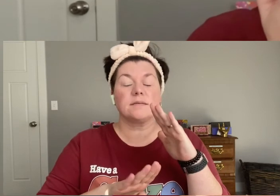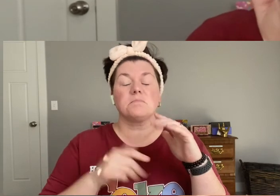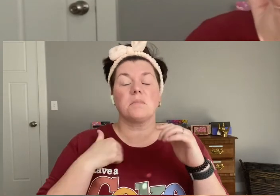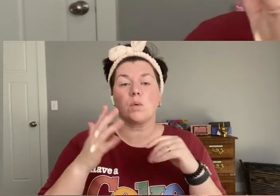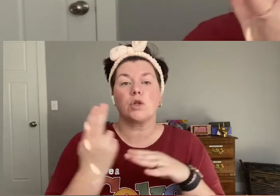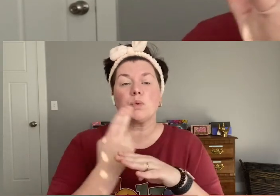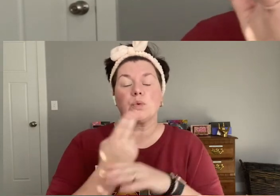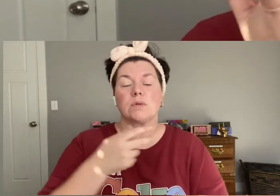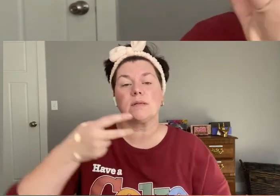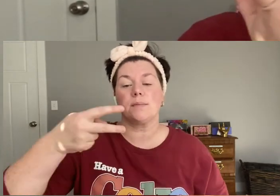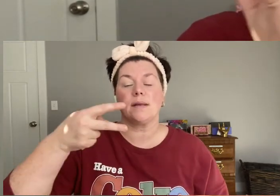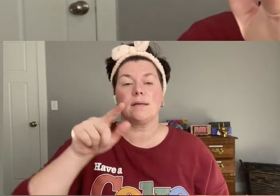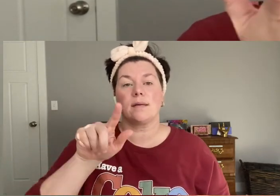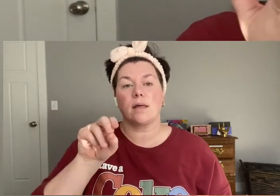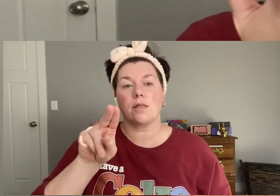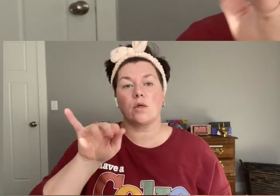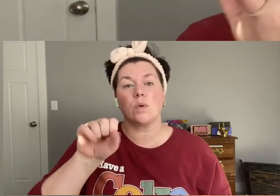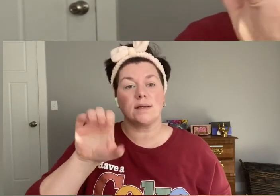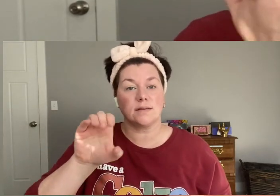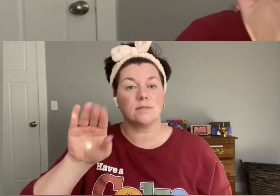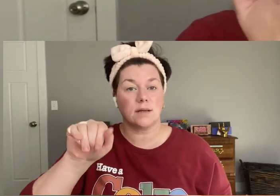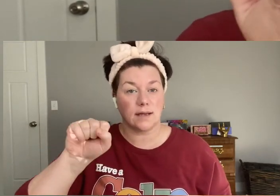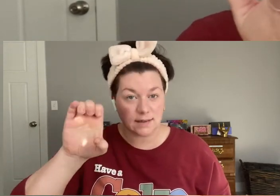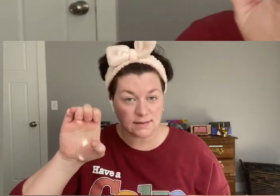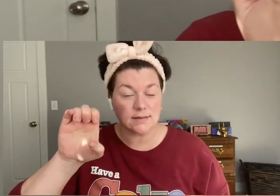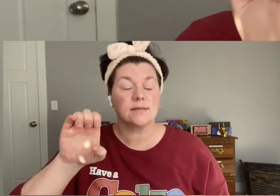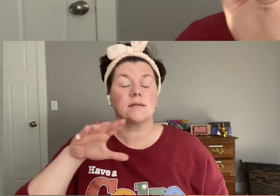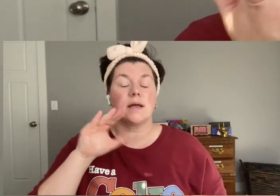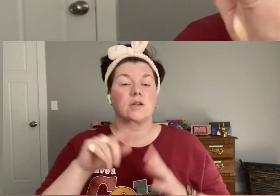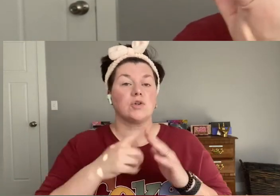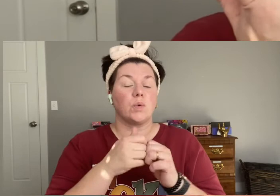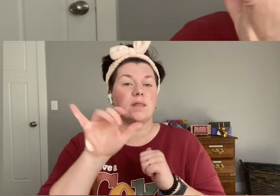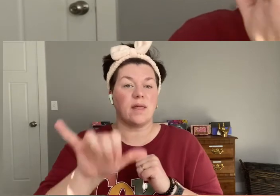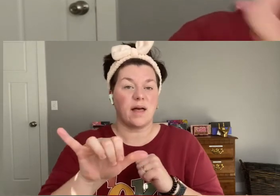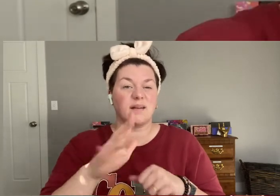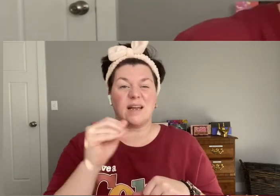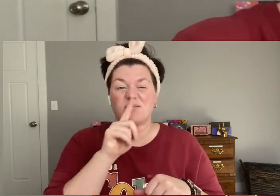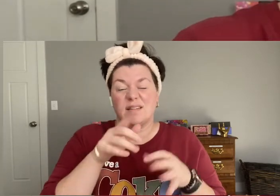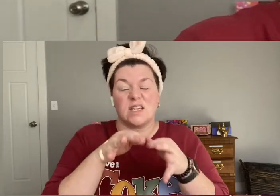I might just zoom through that.